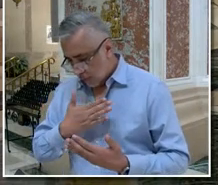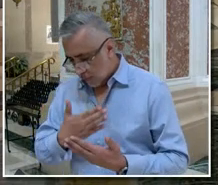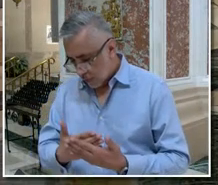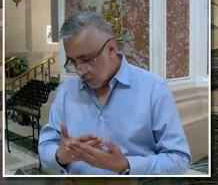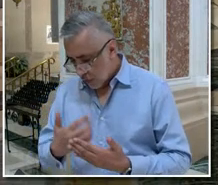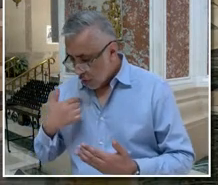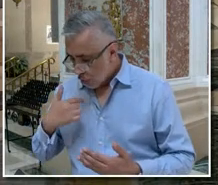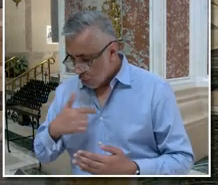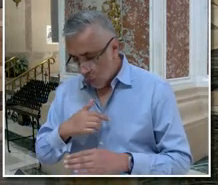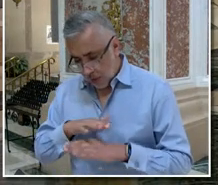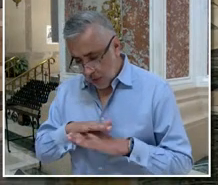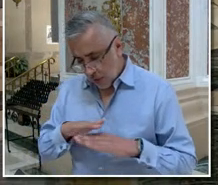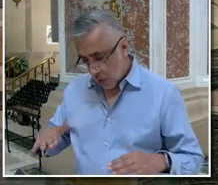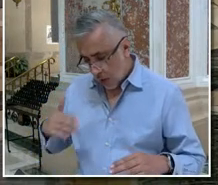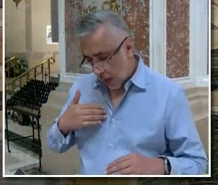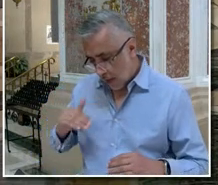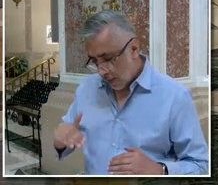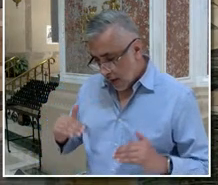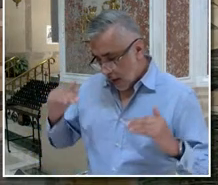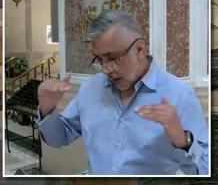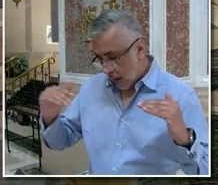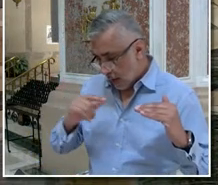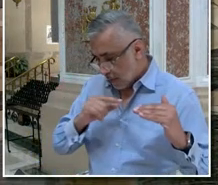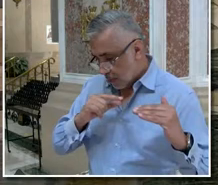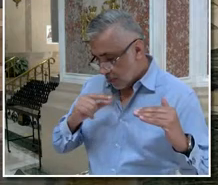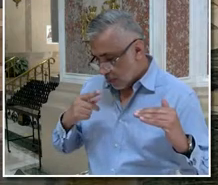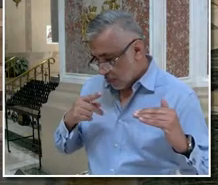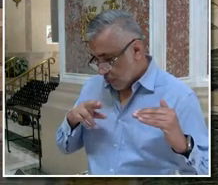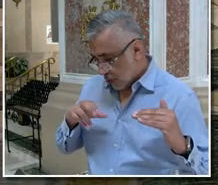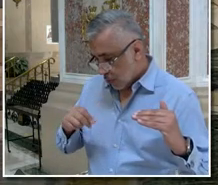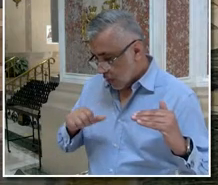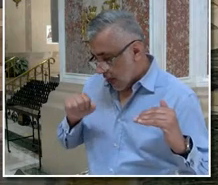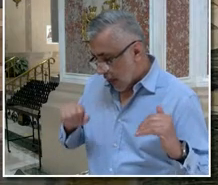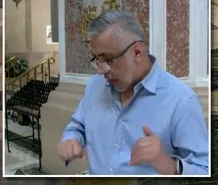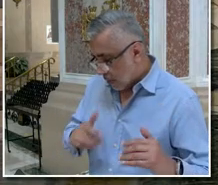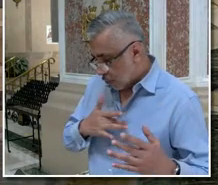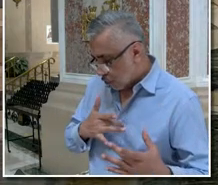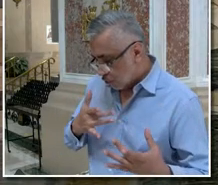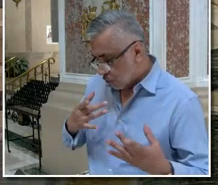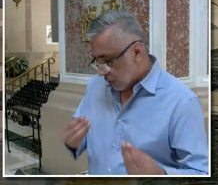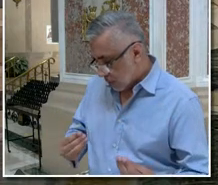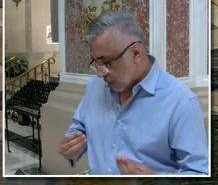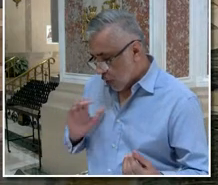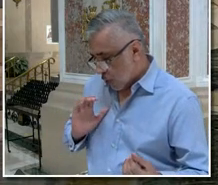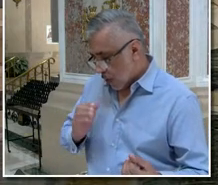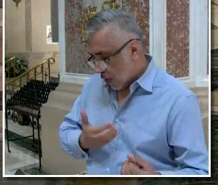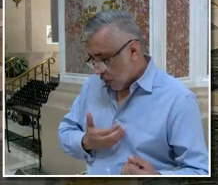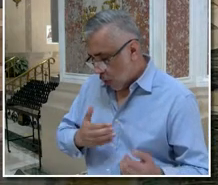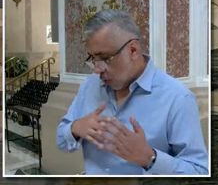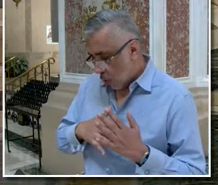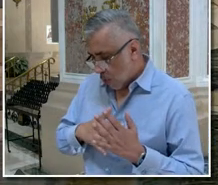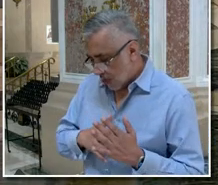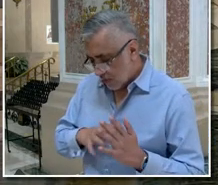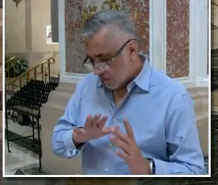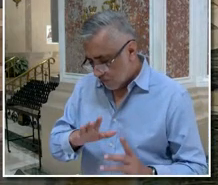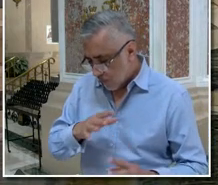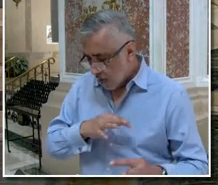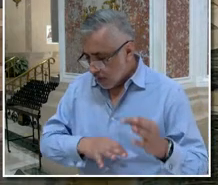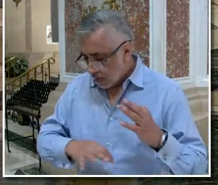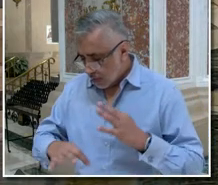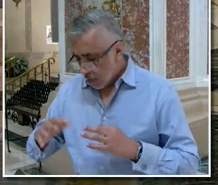not have a high priest who is unable to sympathize with our weaknesses, but one who